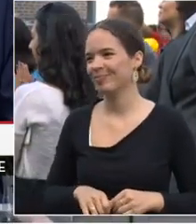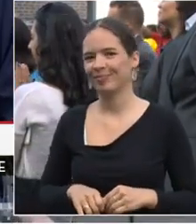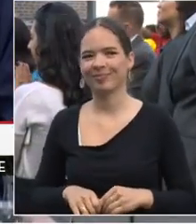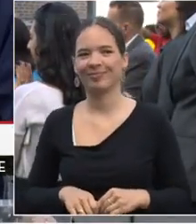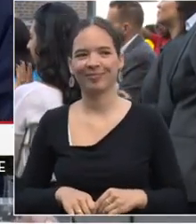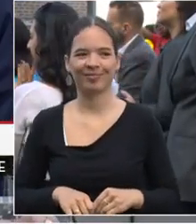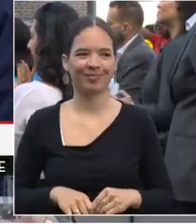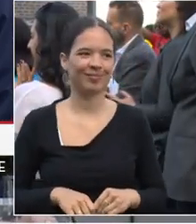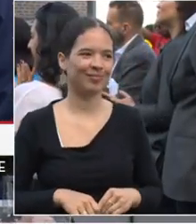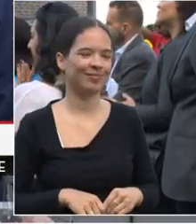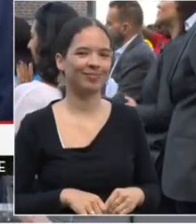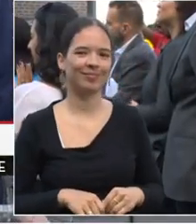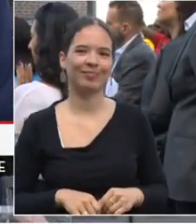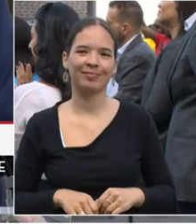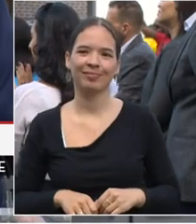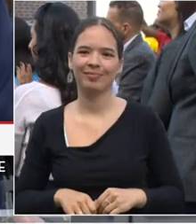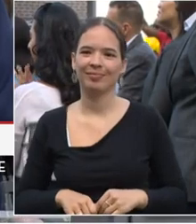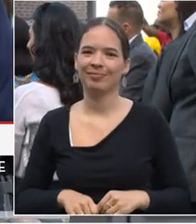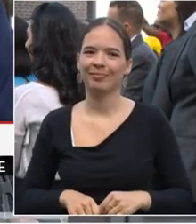So,